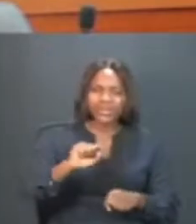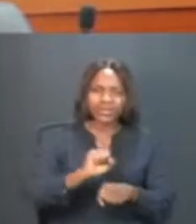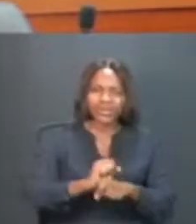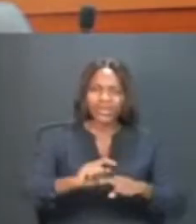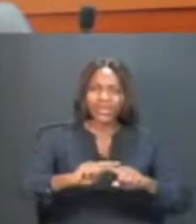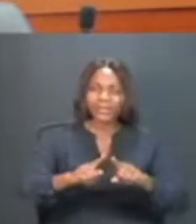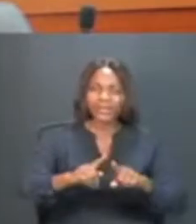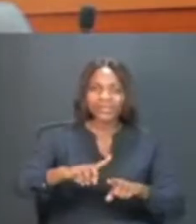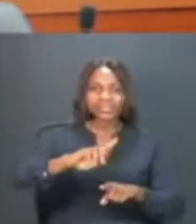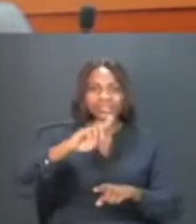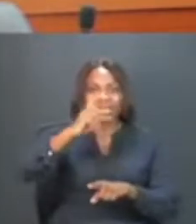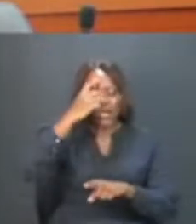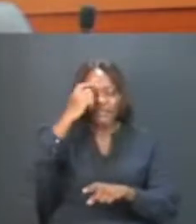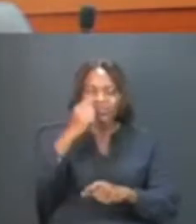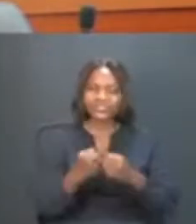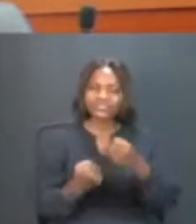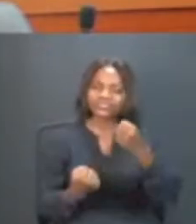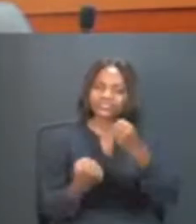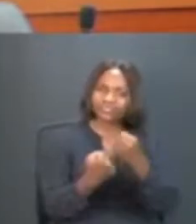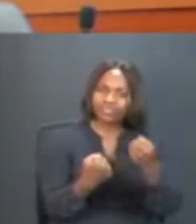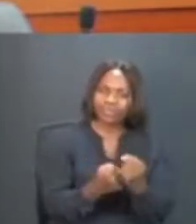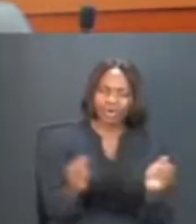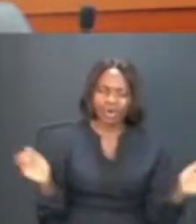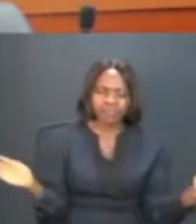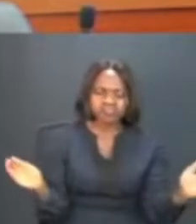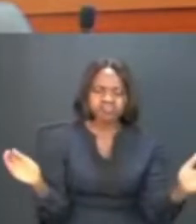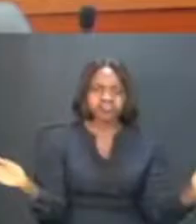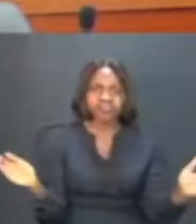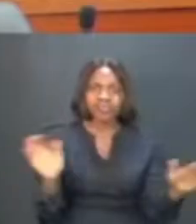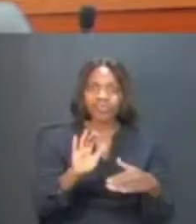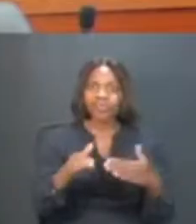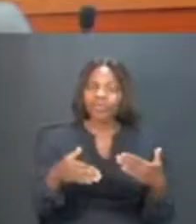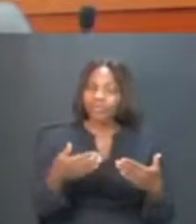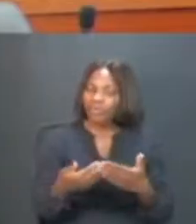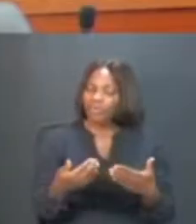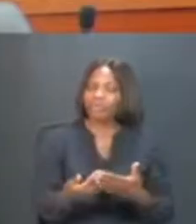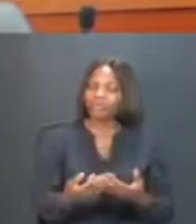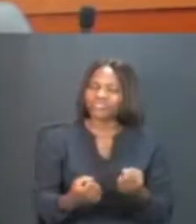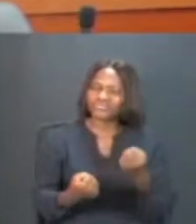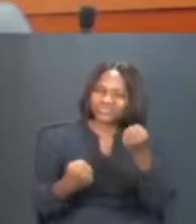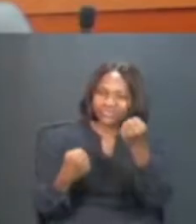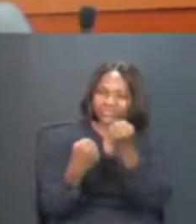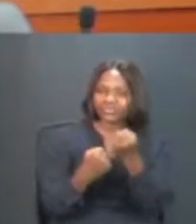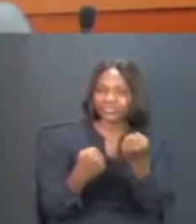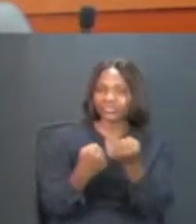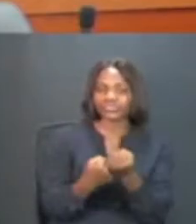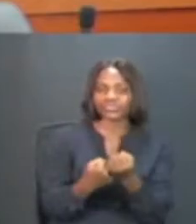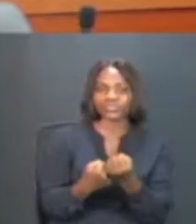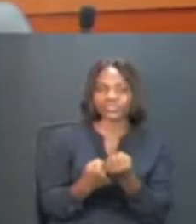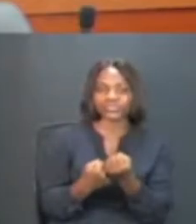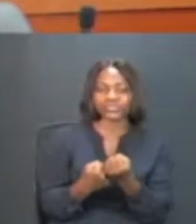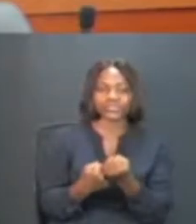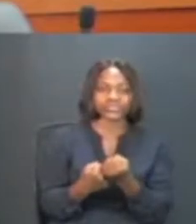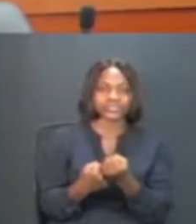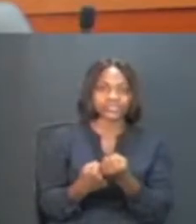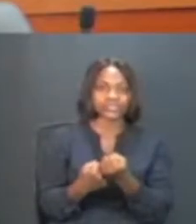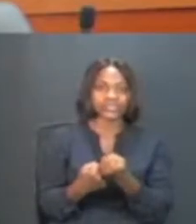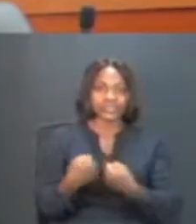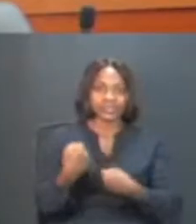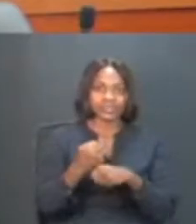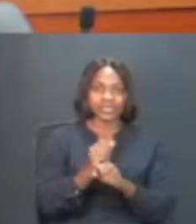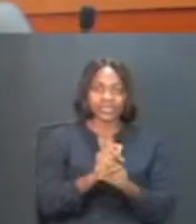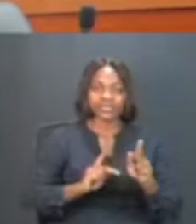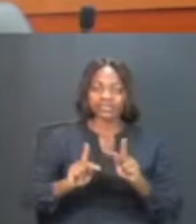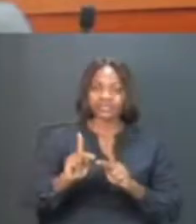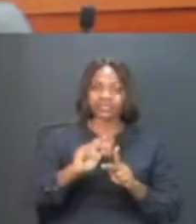the resources, marshal all the energy at our disposal to support the promotional side of this